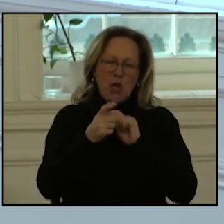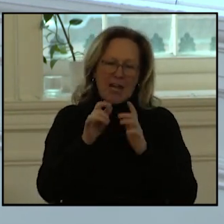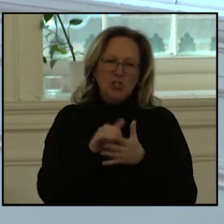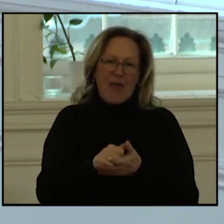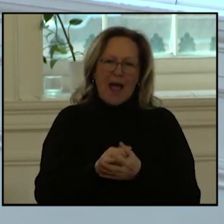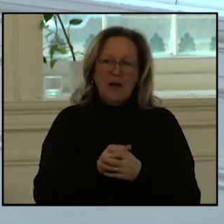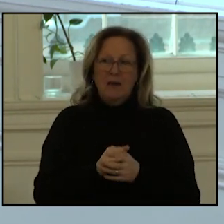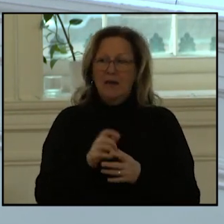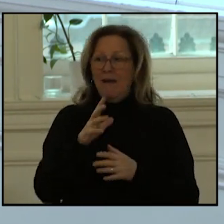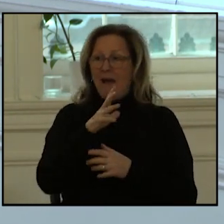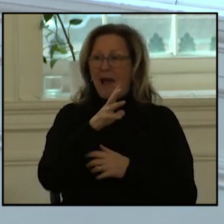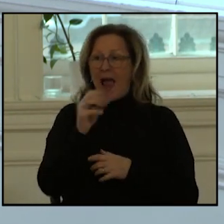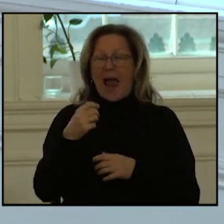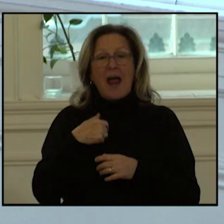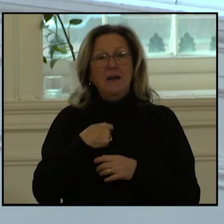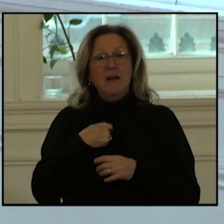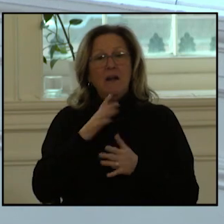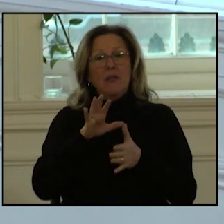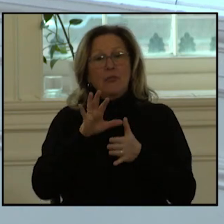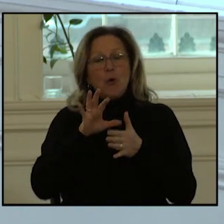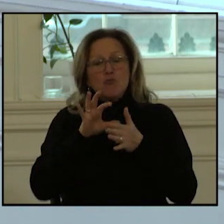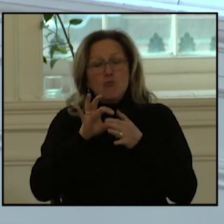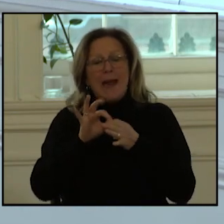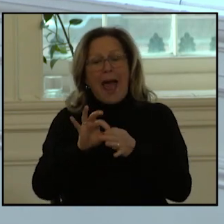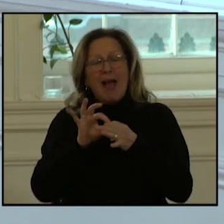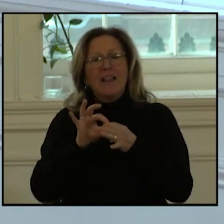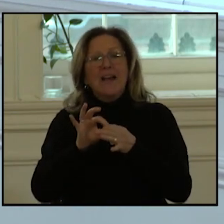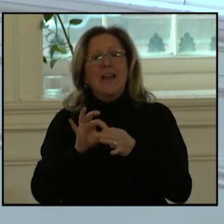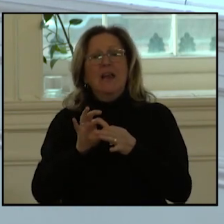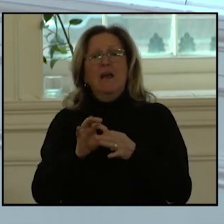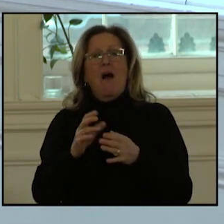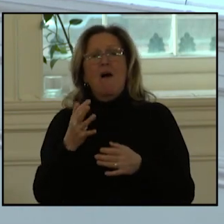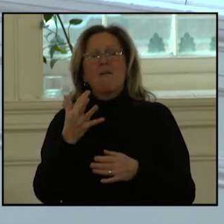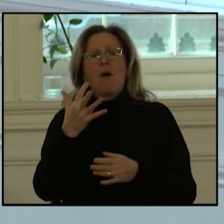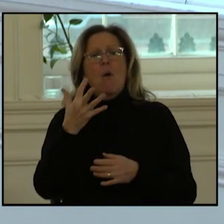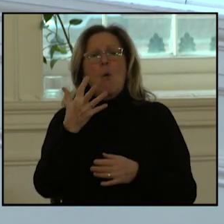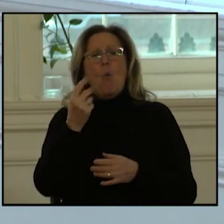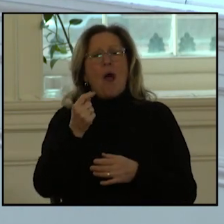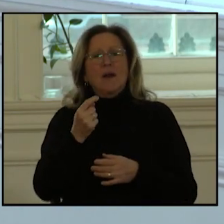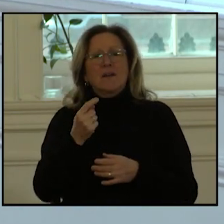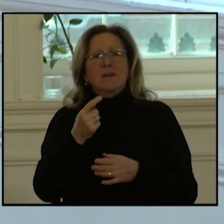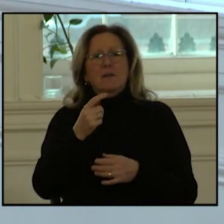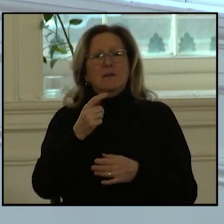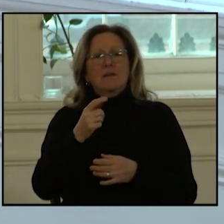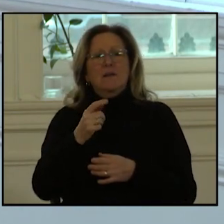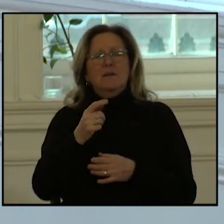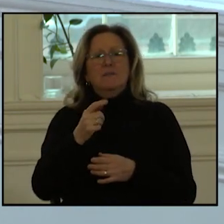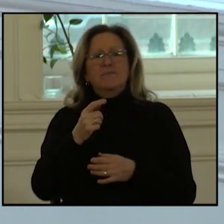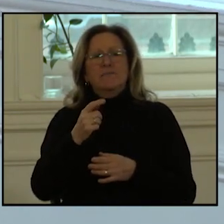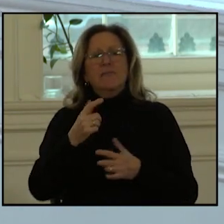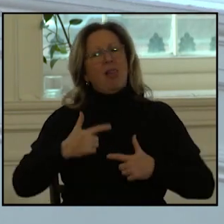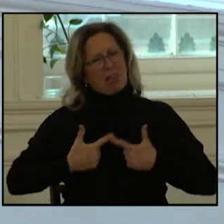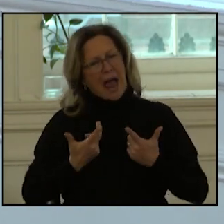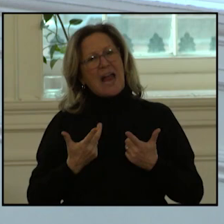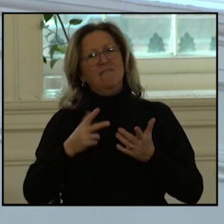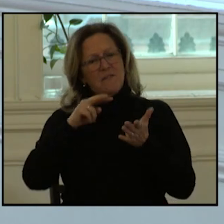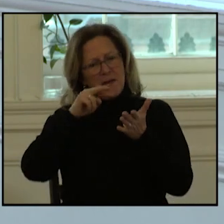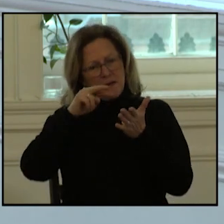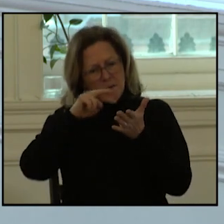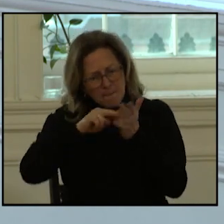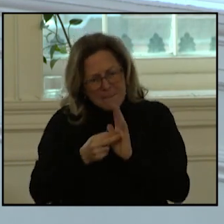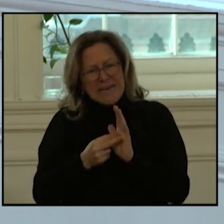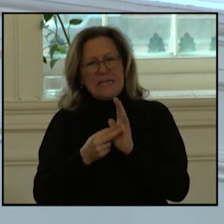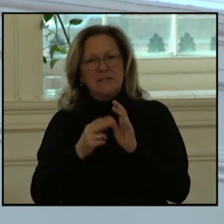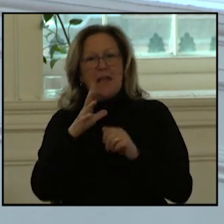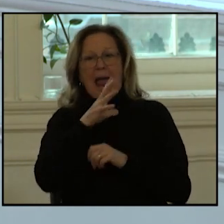of connecting to what Mills really stood for and where it came from. You have to get over that shock and that trauma as well before you can move to the